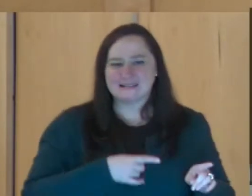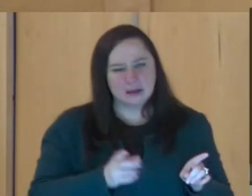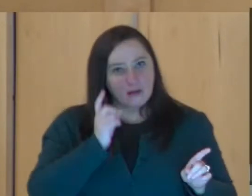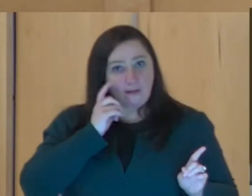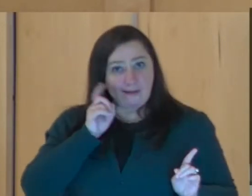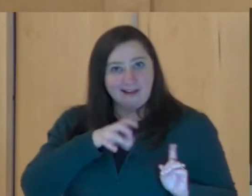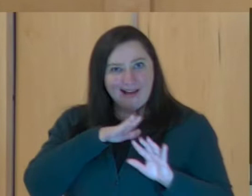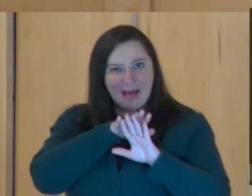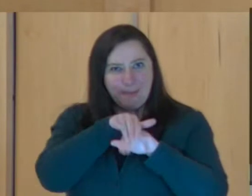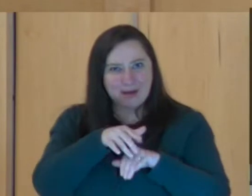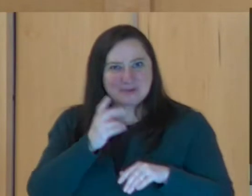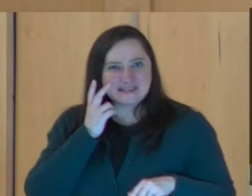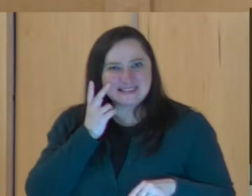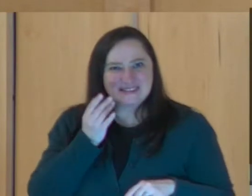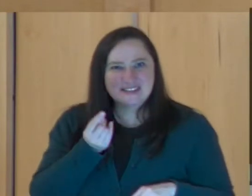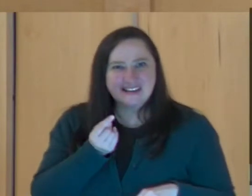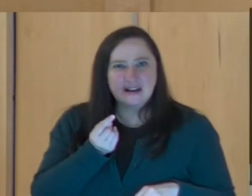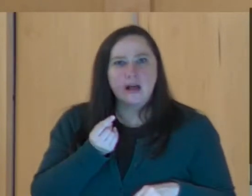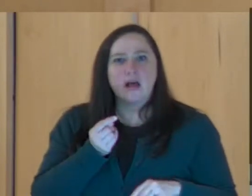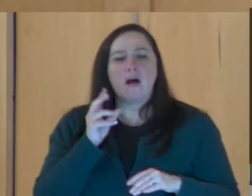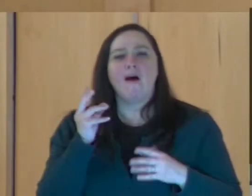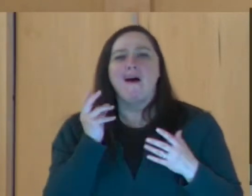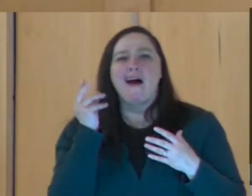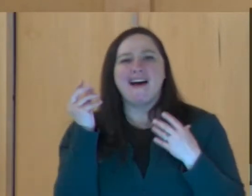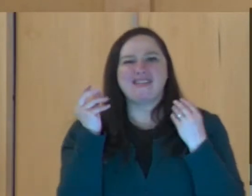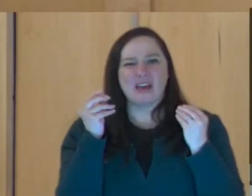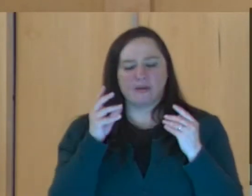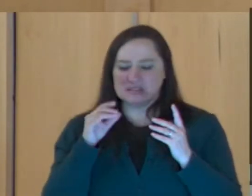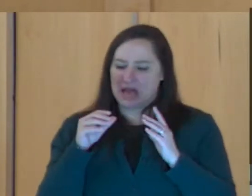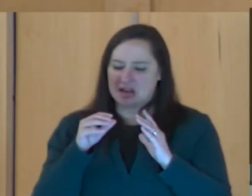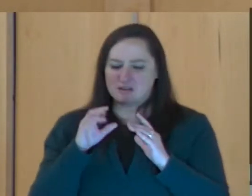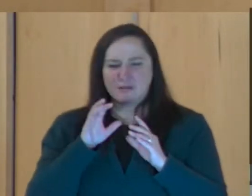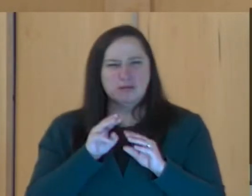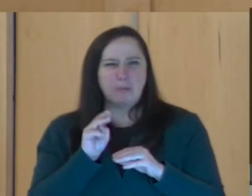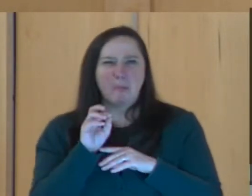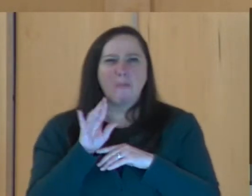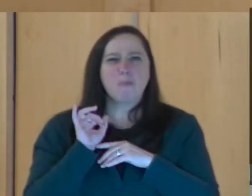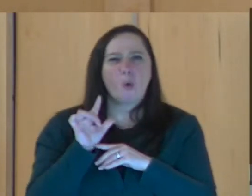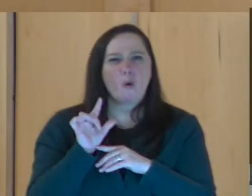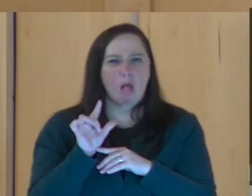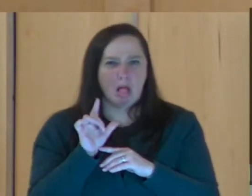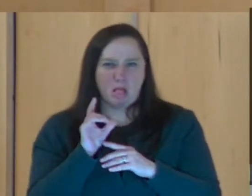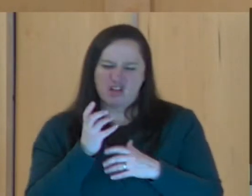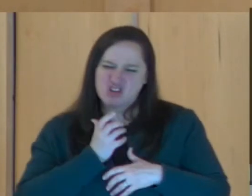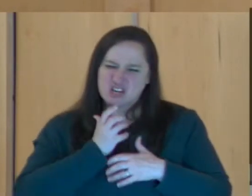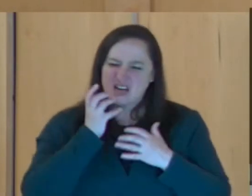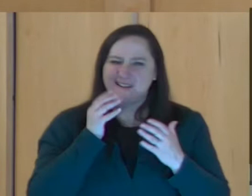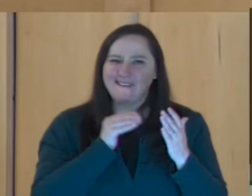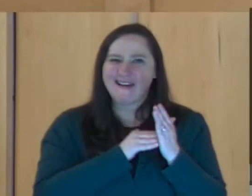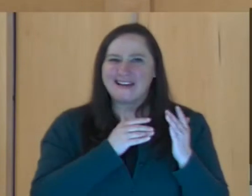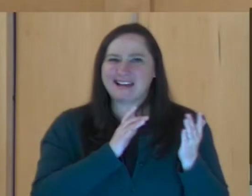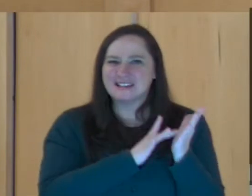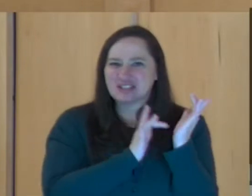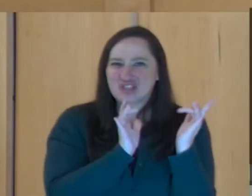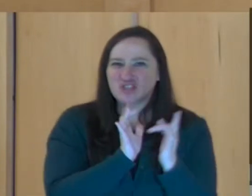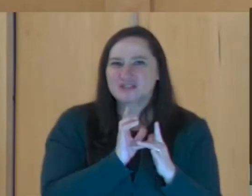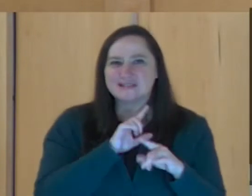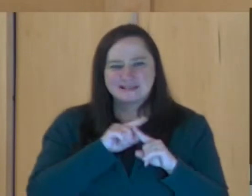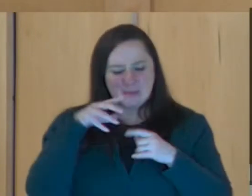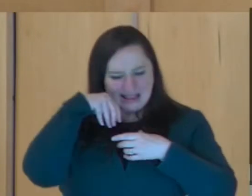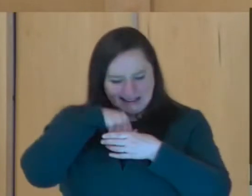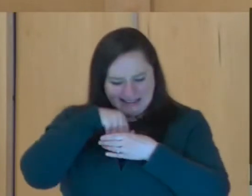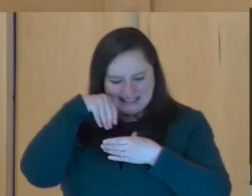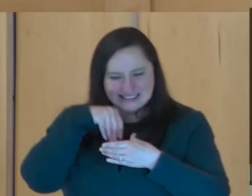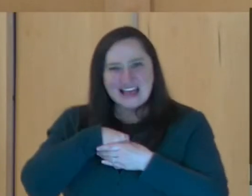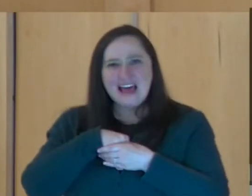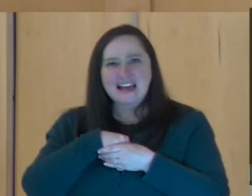now? On the outside is this moral outrage at Jesus, but on the inside, he must have